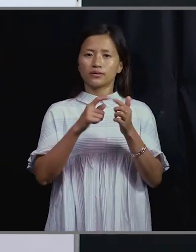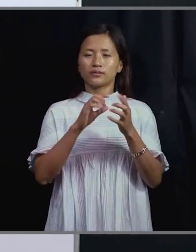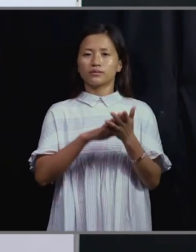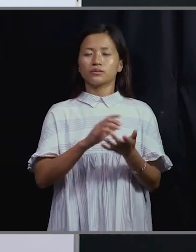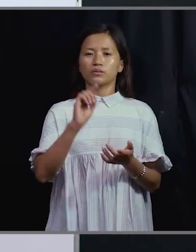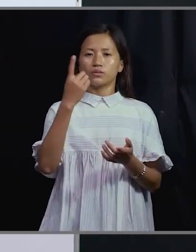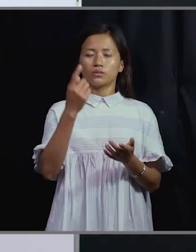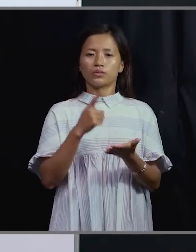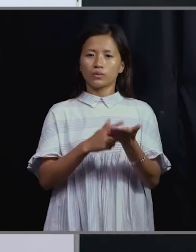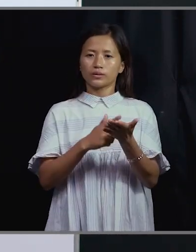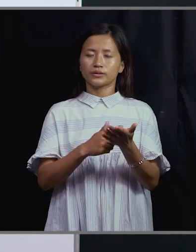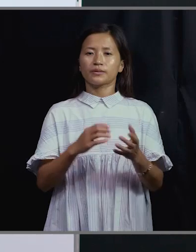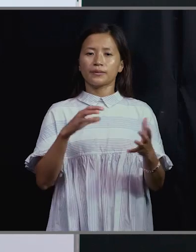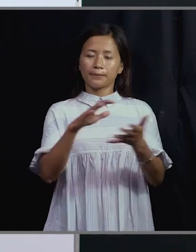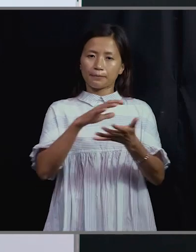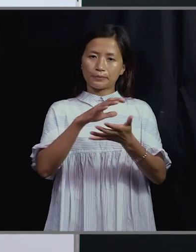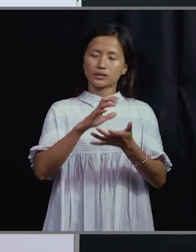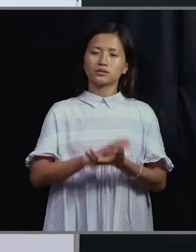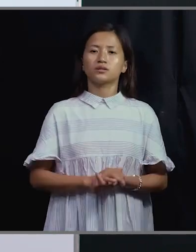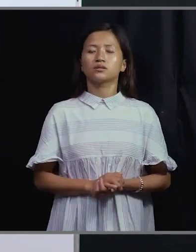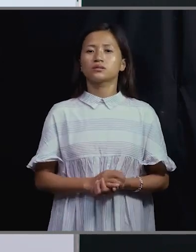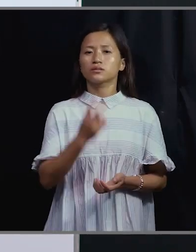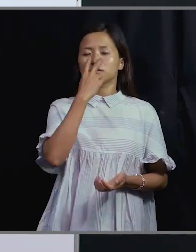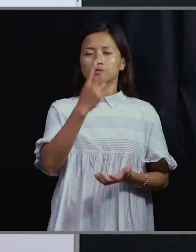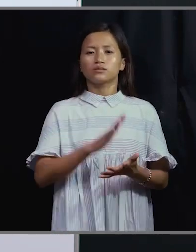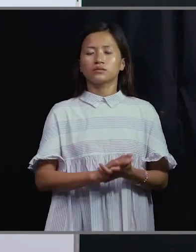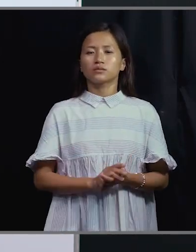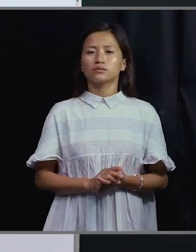by just warming the reaction mixture. So we see that